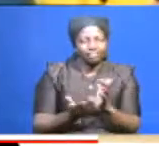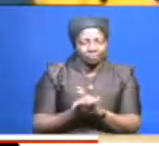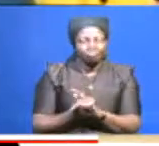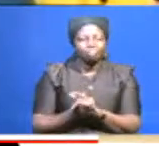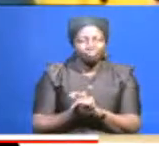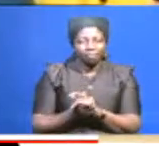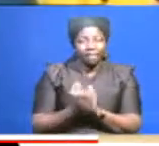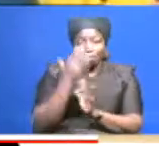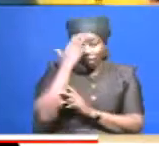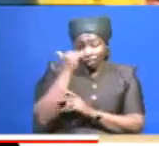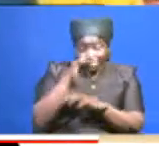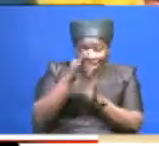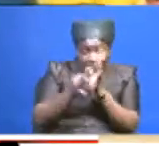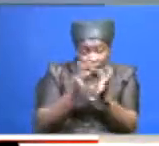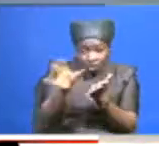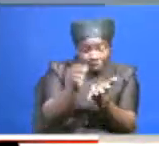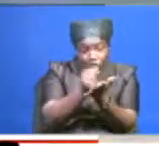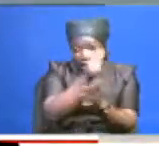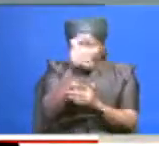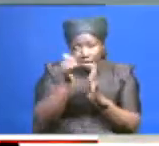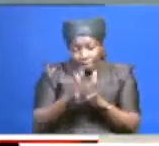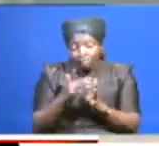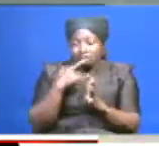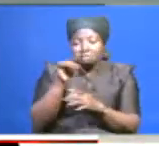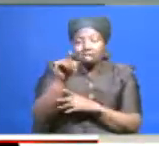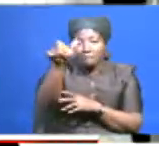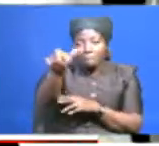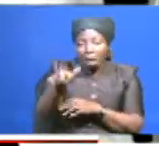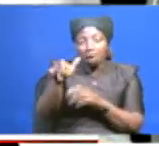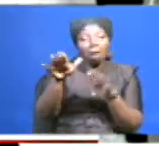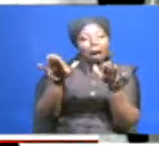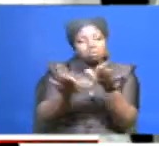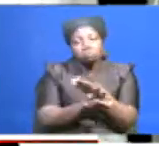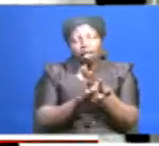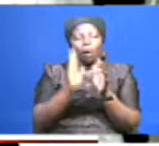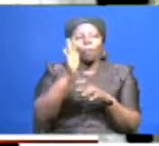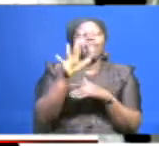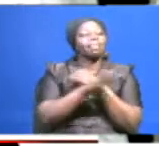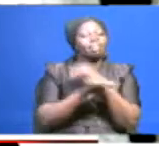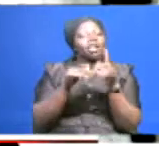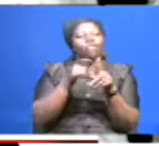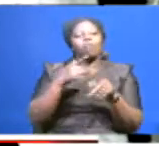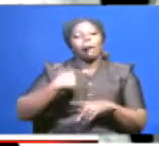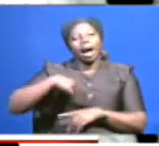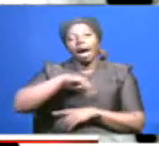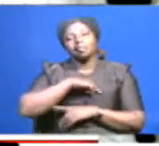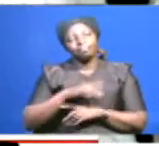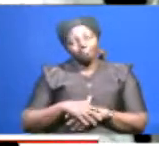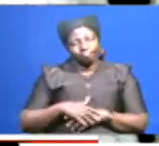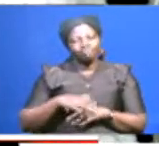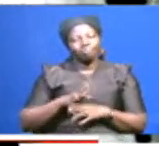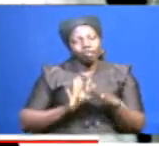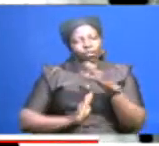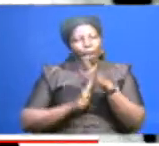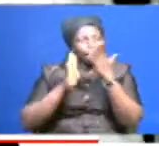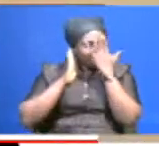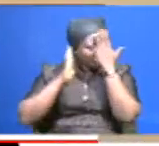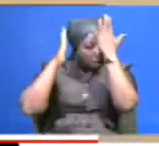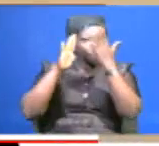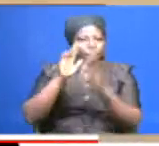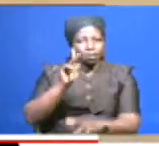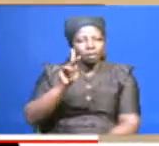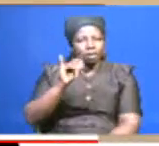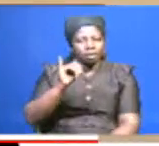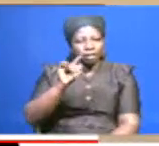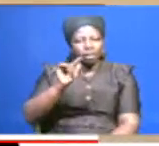Because tukiandika mtu mwingine tuseme ni personal assistant atatuibia. Archbishop Arthur Kitunga seemed to have read the workers'